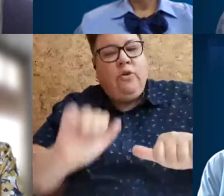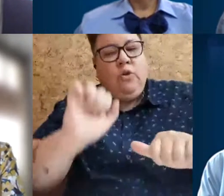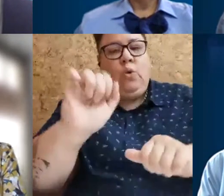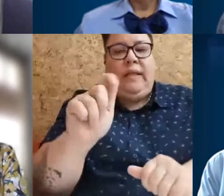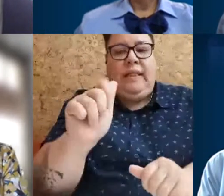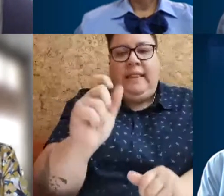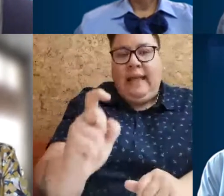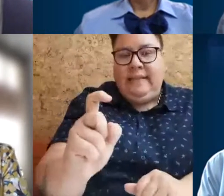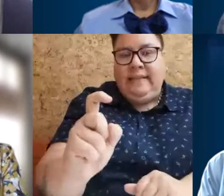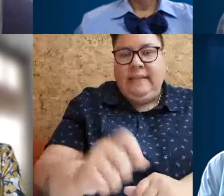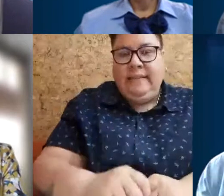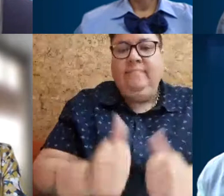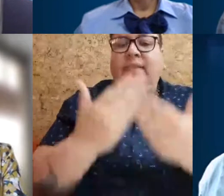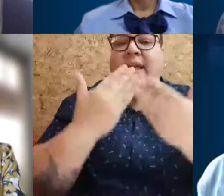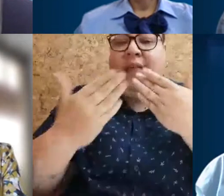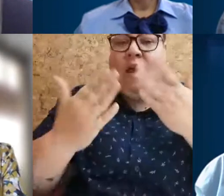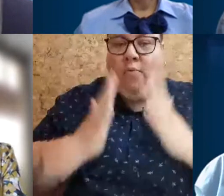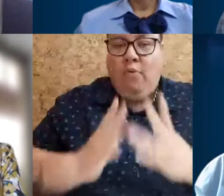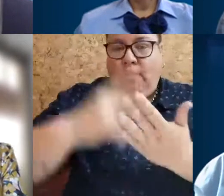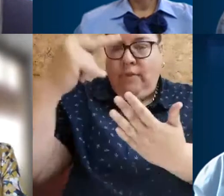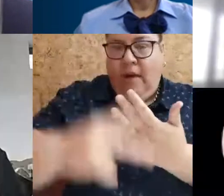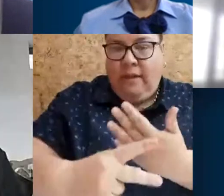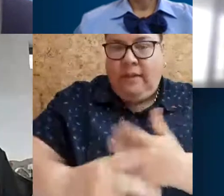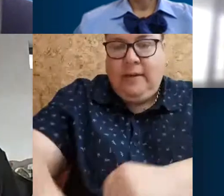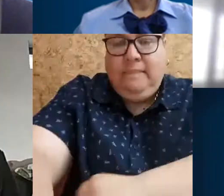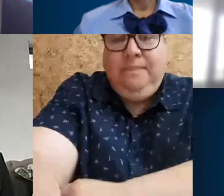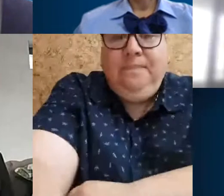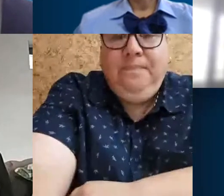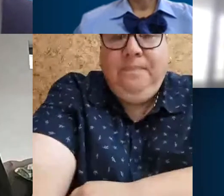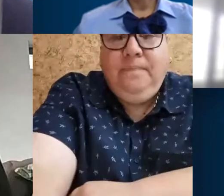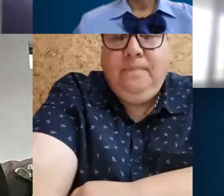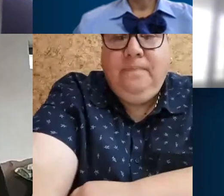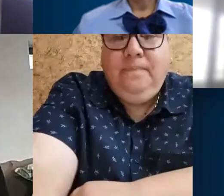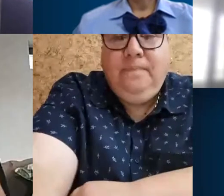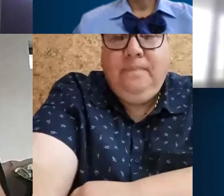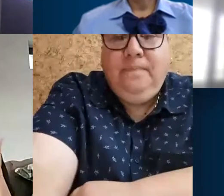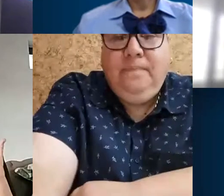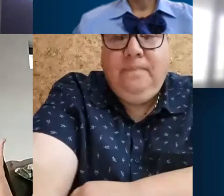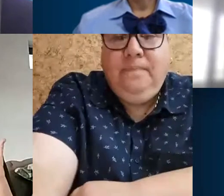much, Program Director. Thank you, Yamkela. I've got a question then from the